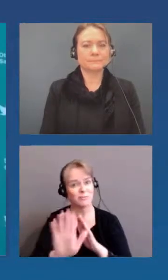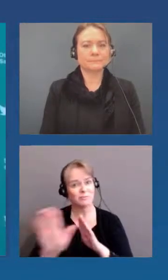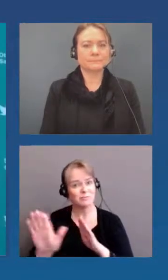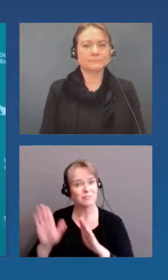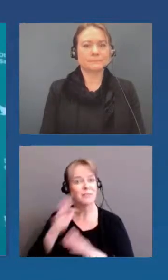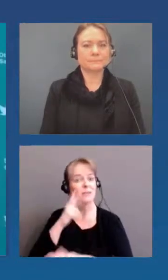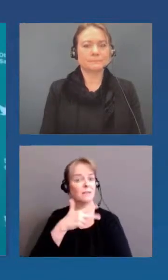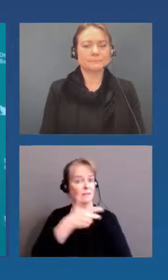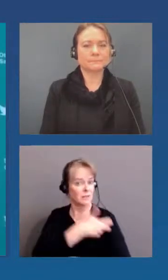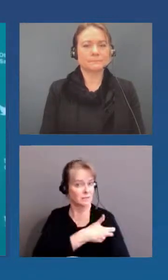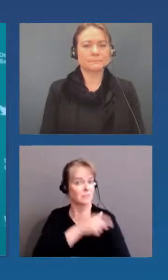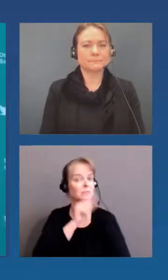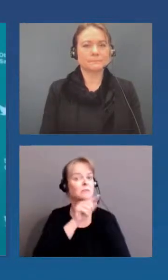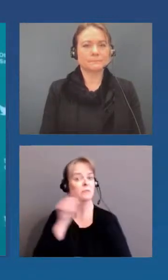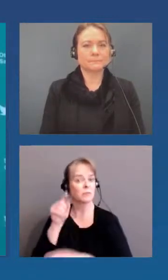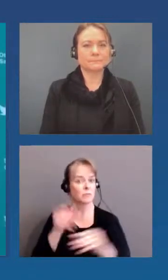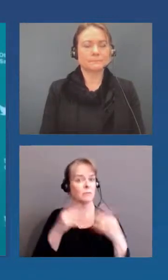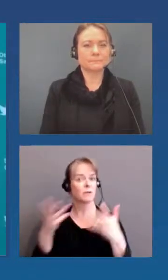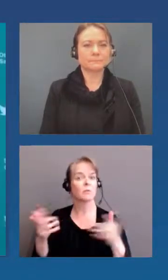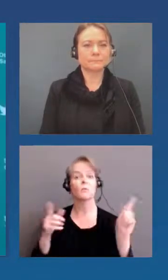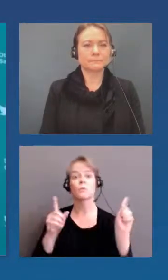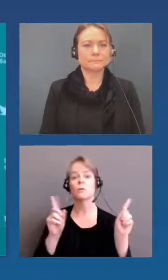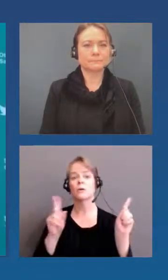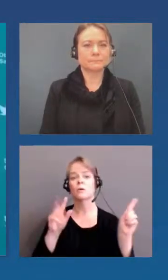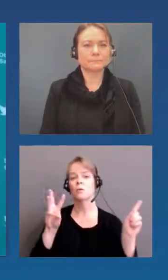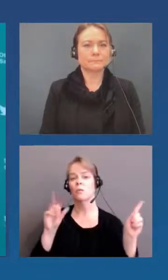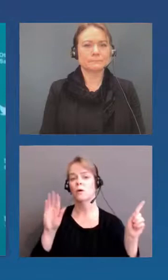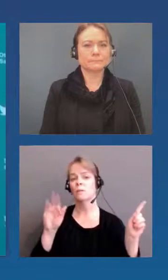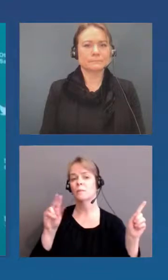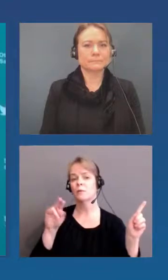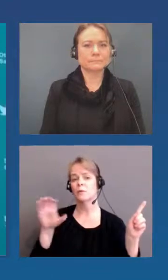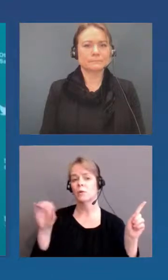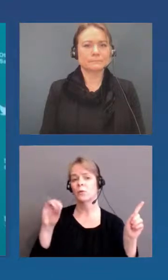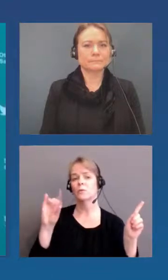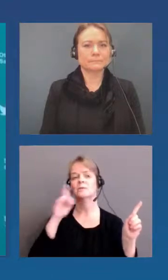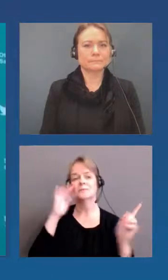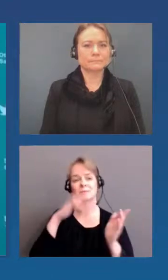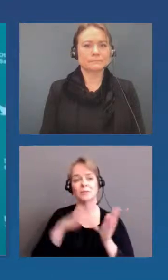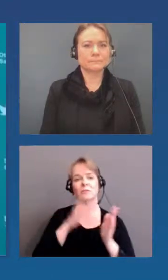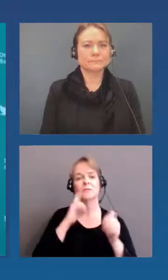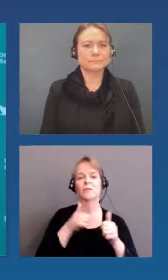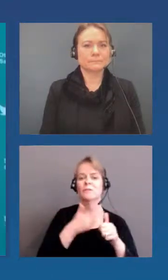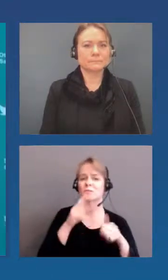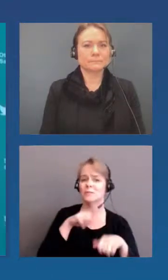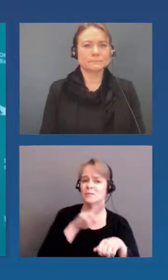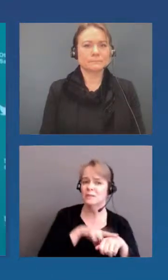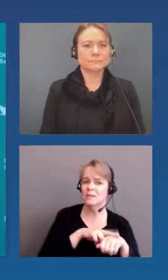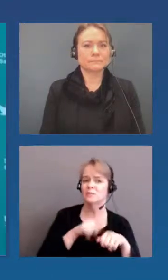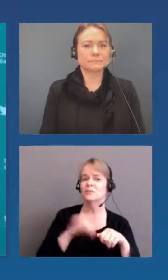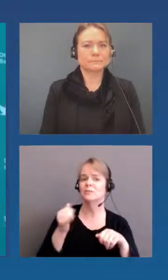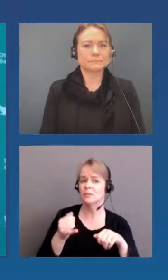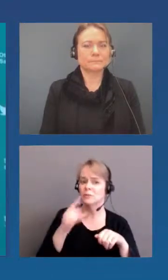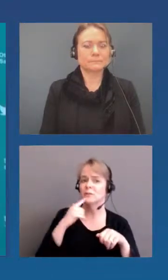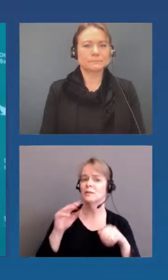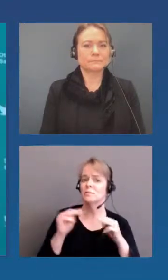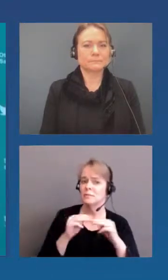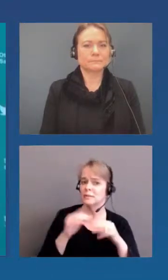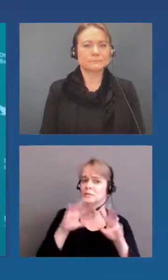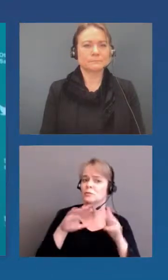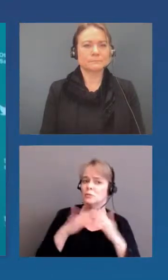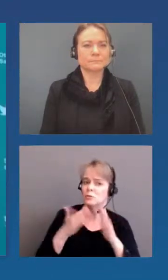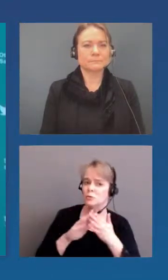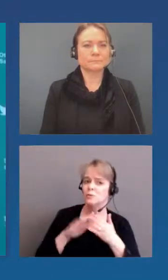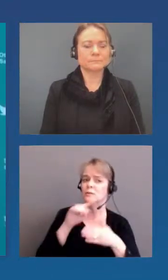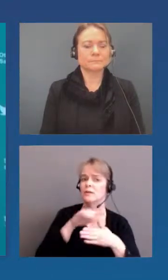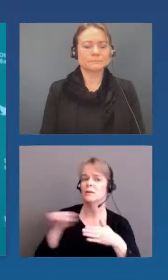are being provided by the Wabano Center for First Nations, Inuit, and Métis community members 50 years of age and older